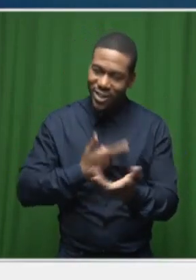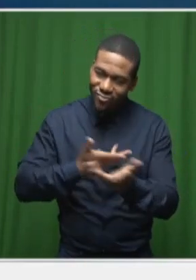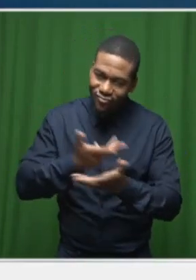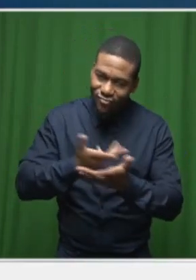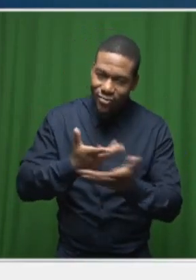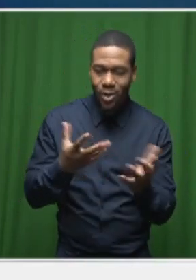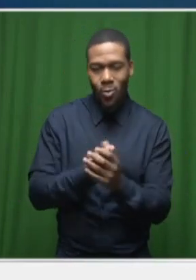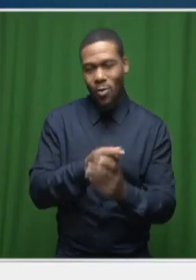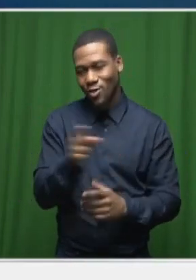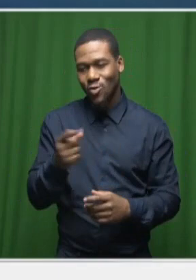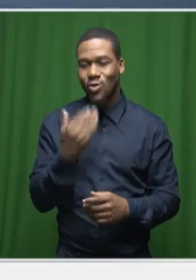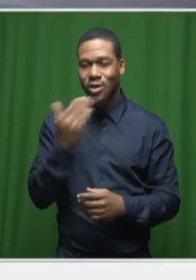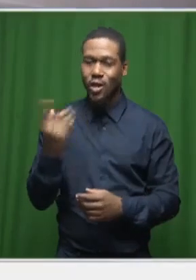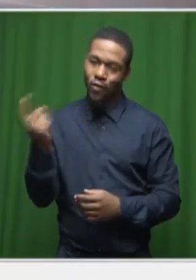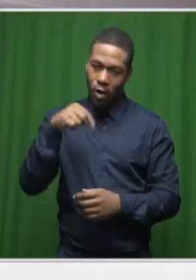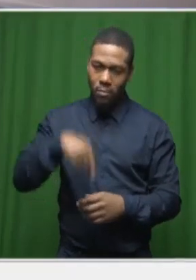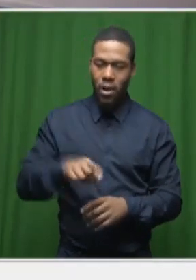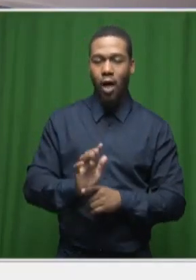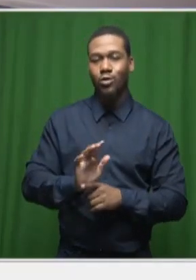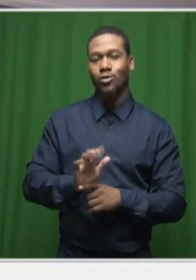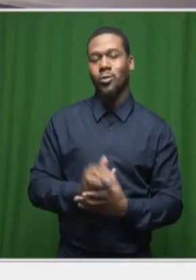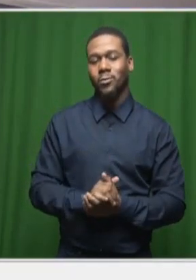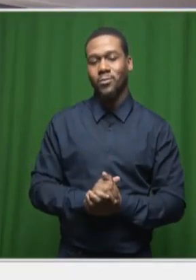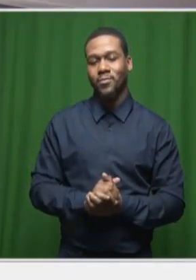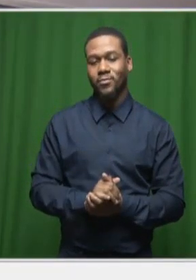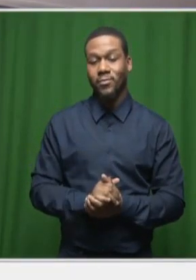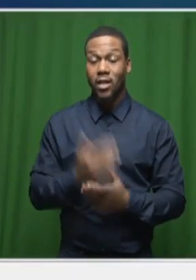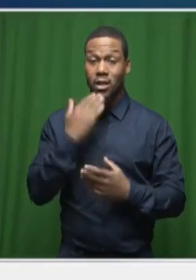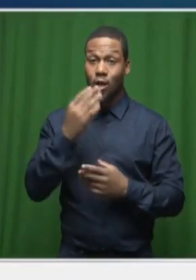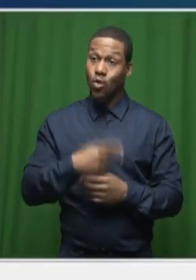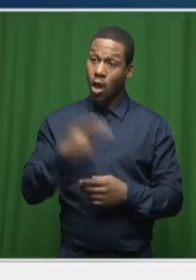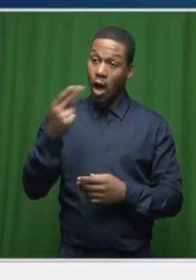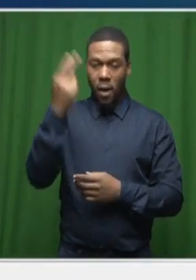us. Yes. Thank you very much. Thank you for having us. Great stuff. Well, South African visual